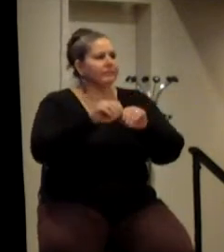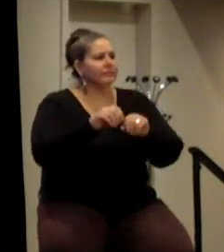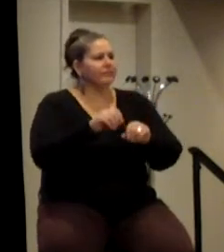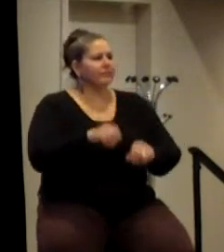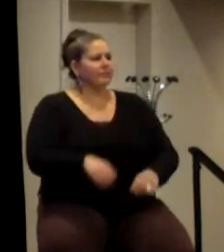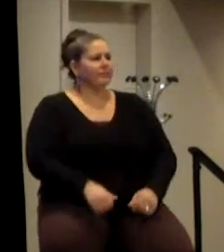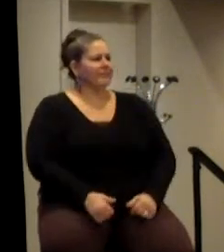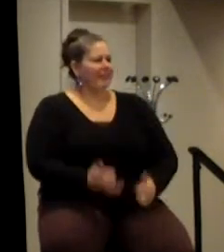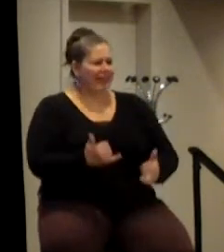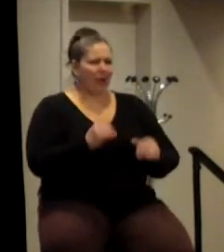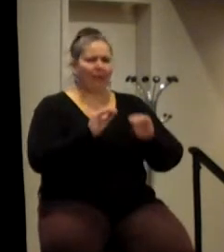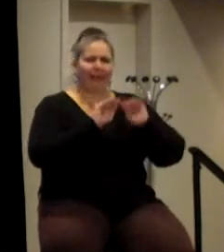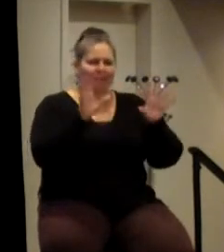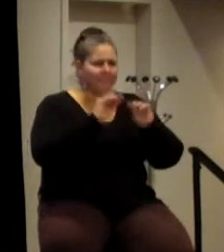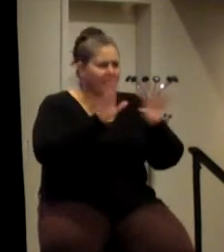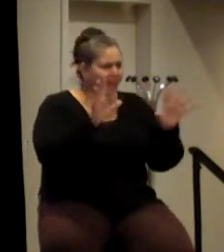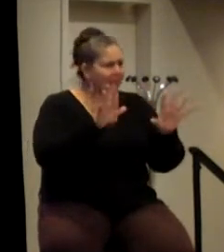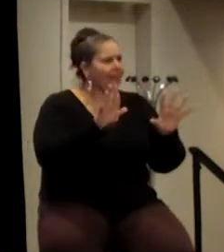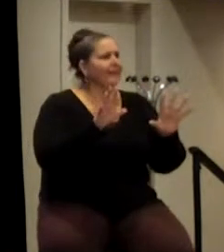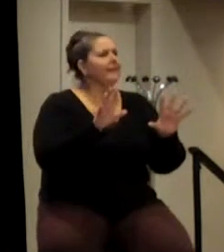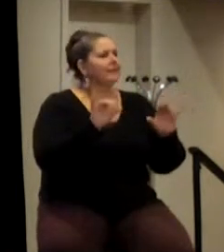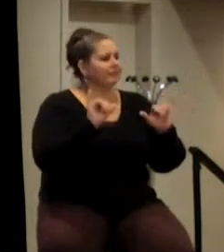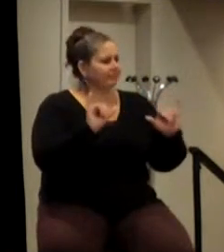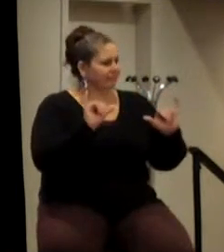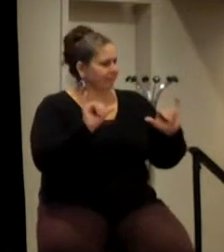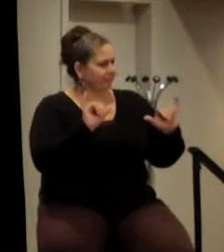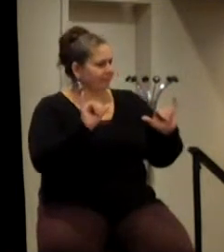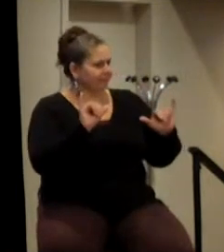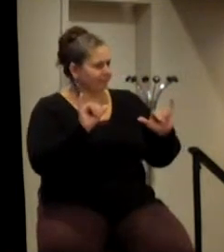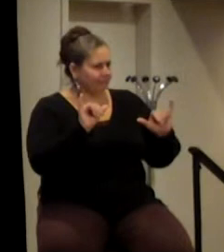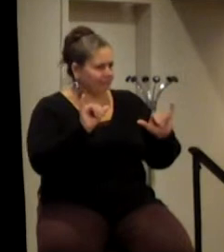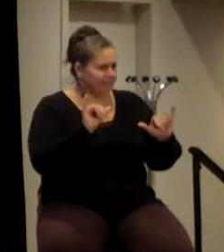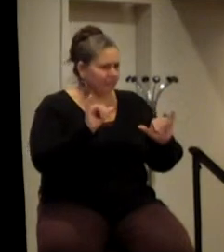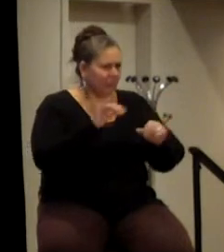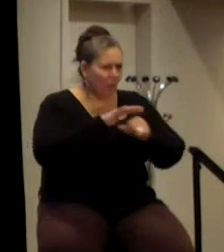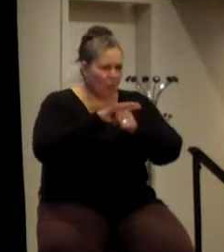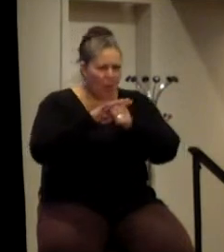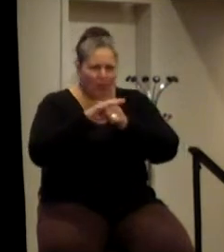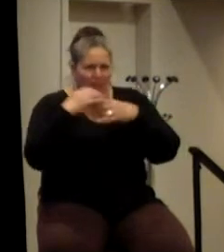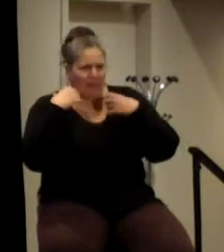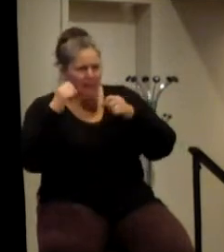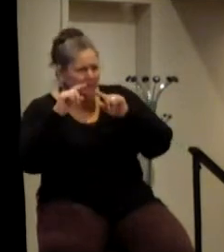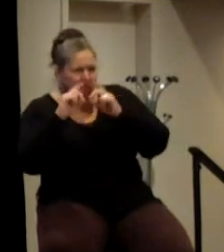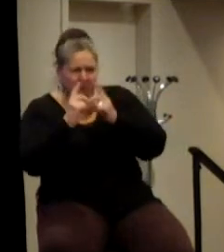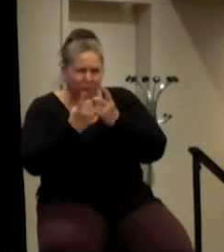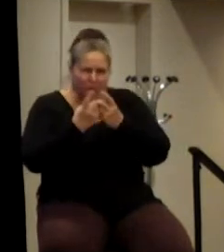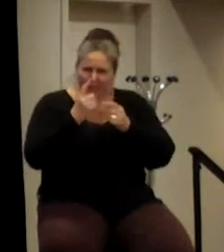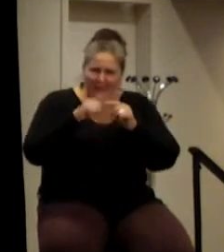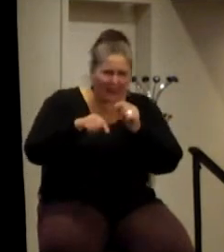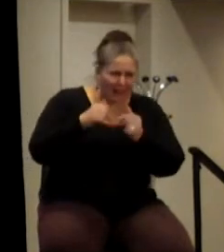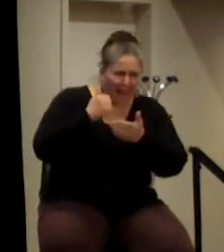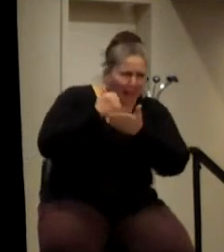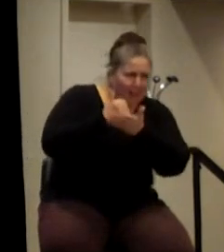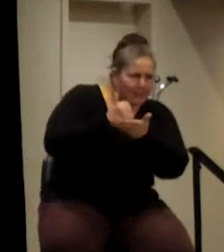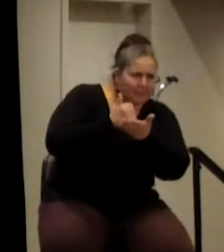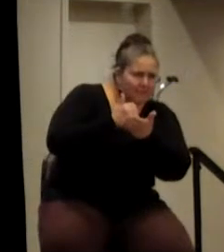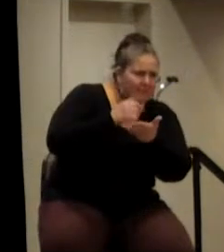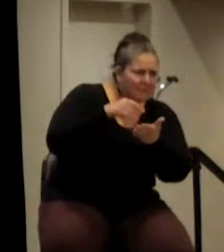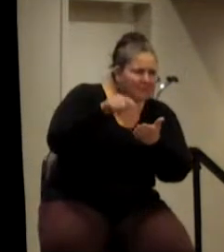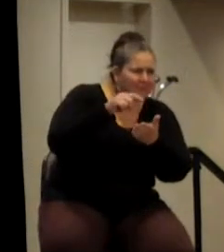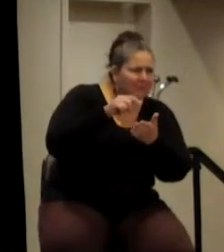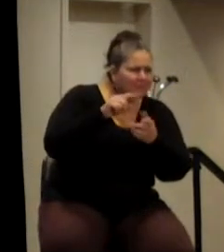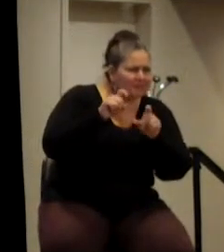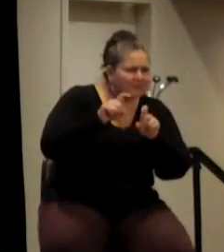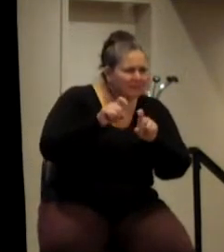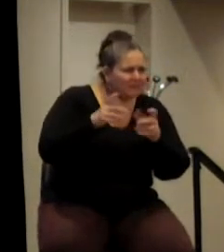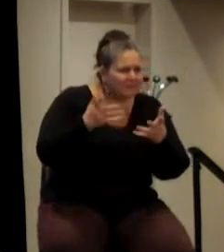could not test for athletics, for local health departments could not. They revised that. Local health departments can test for winter sports